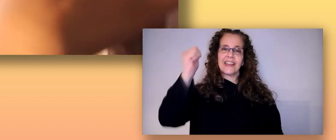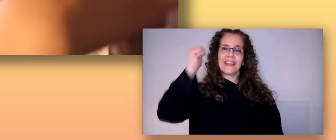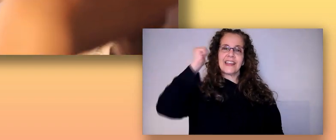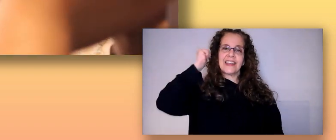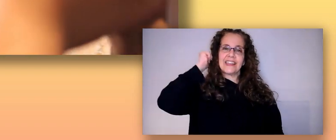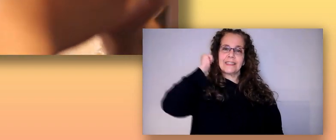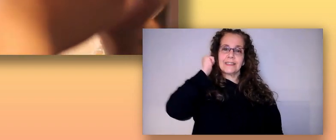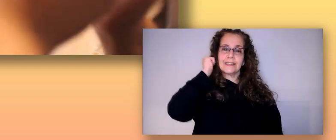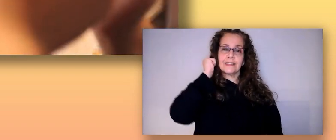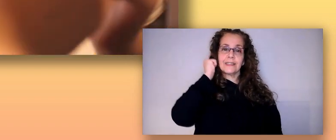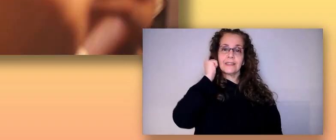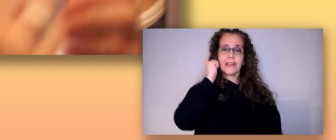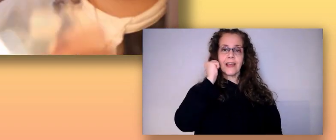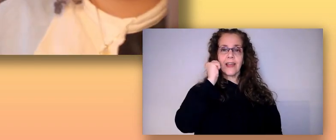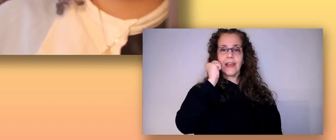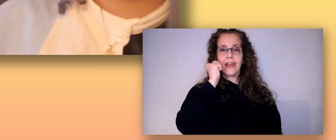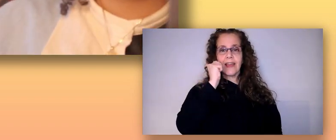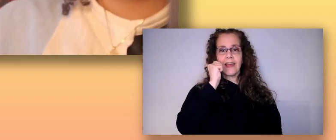every